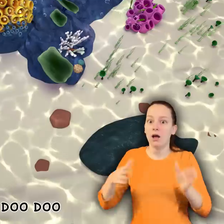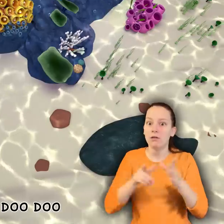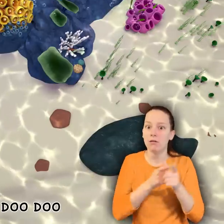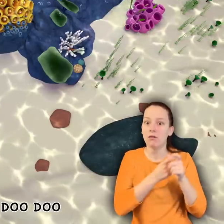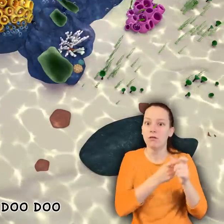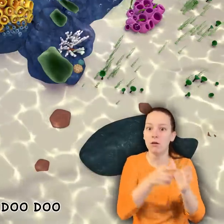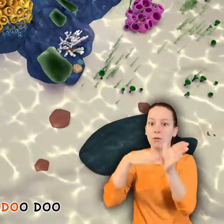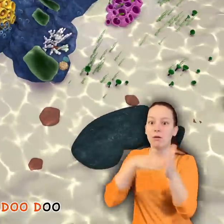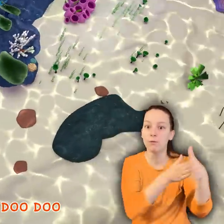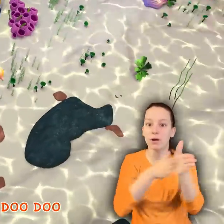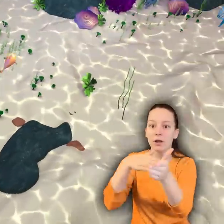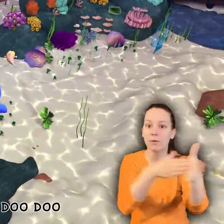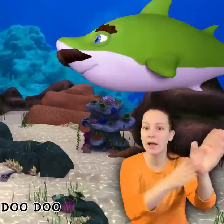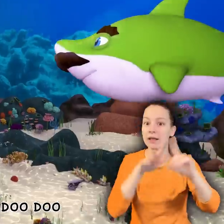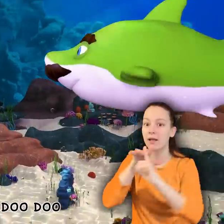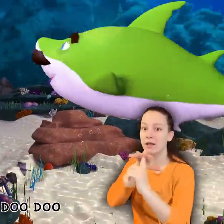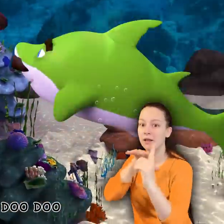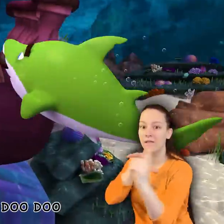run away